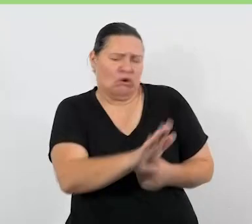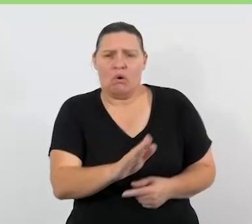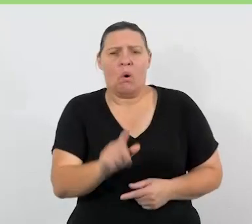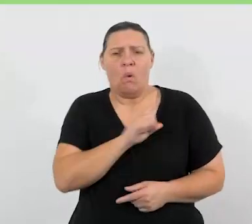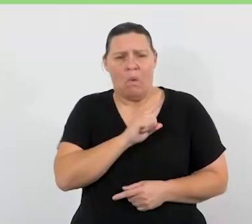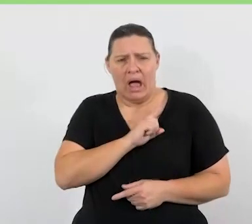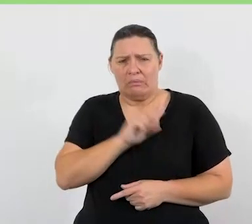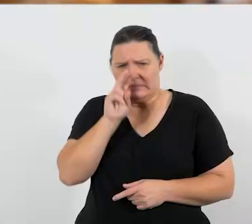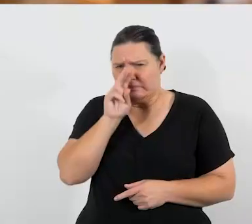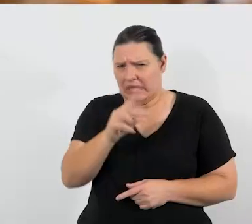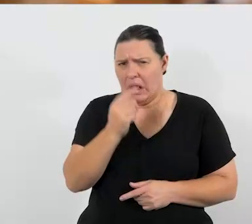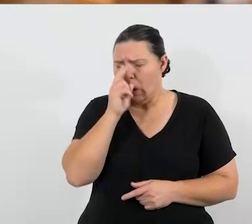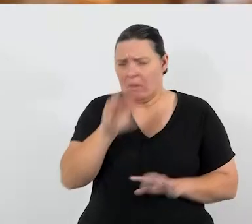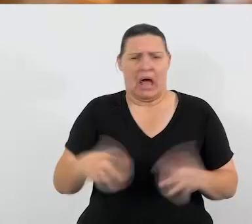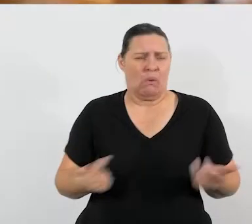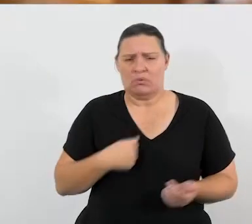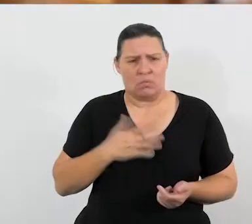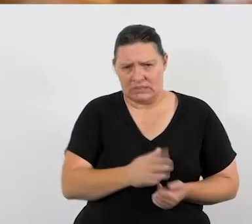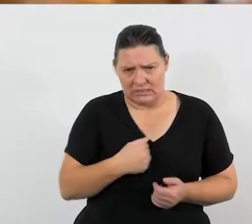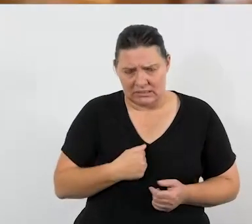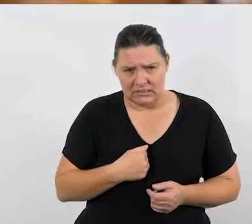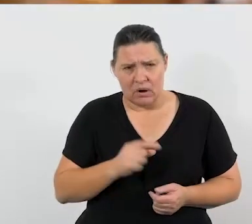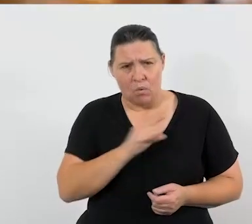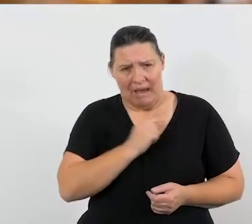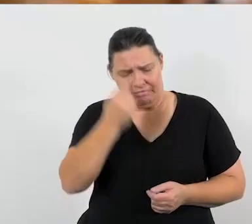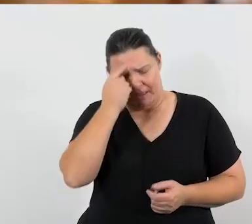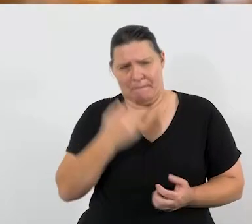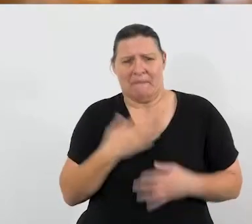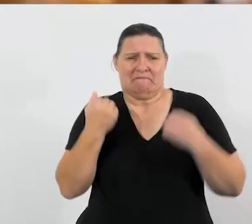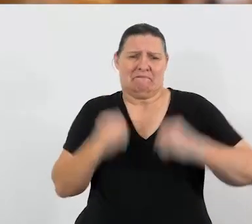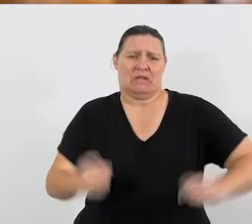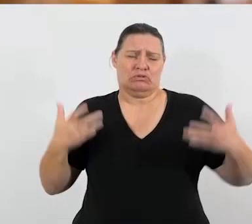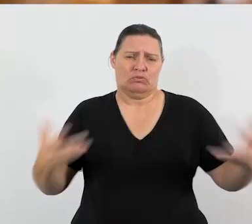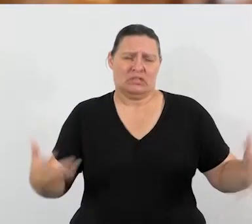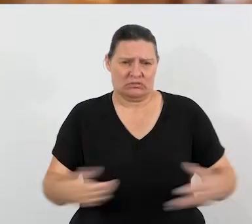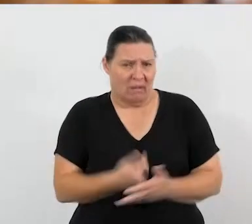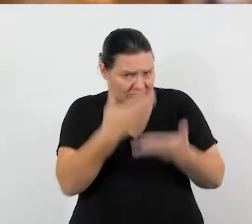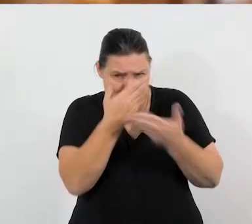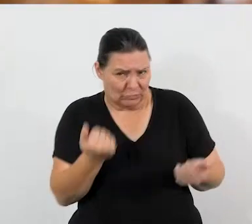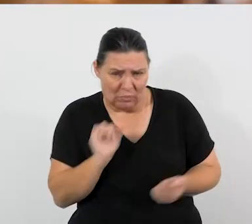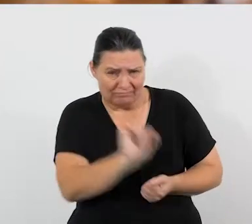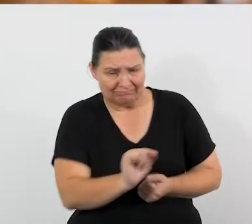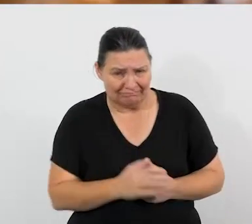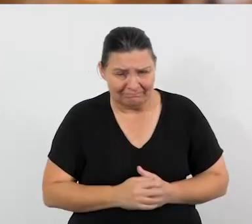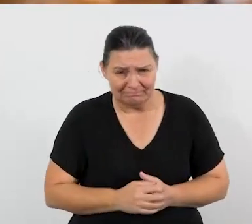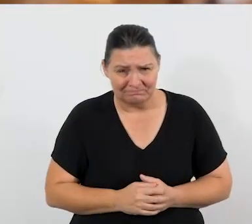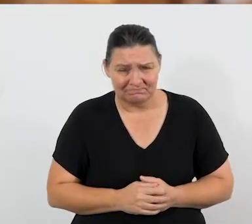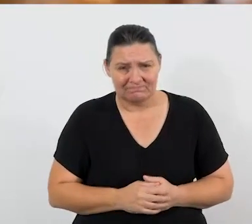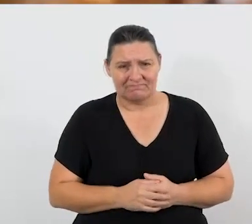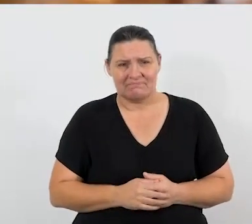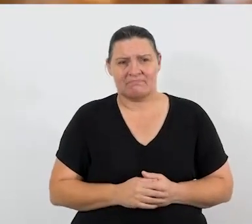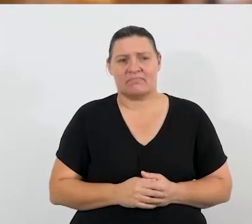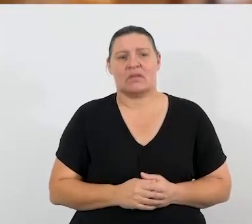because she probably doesn't want to see how she looks like, because she thinks she gained weight, or we don't know.